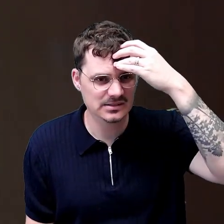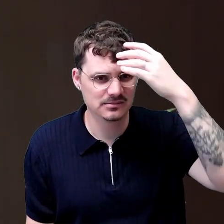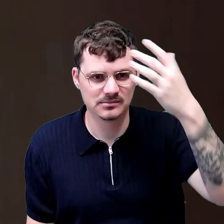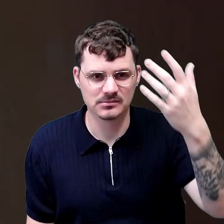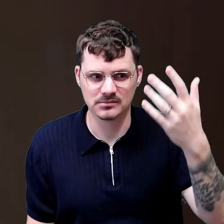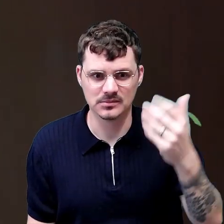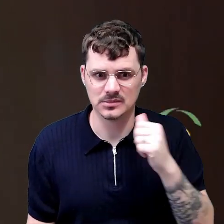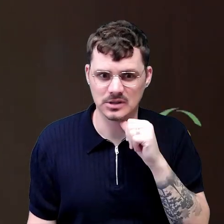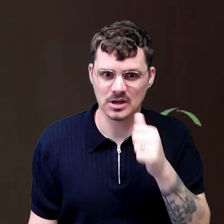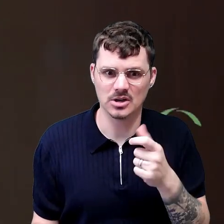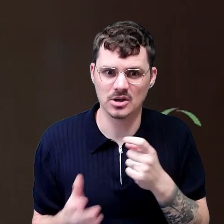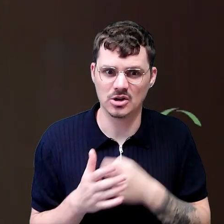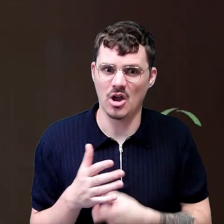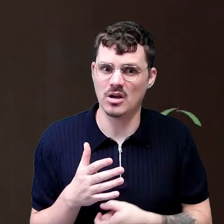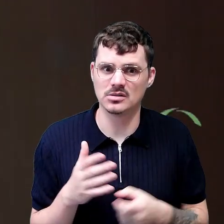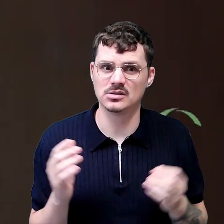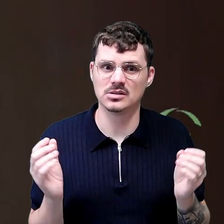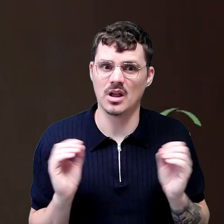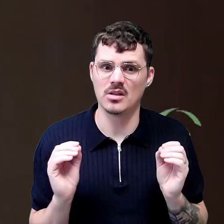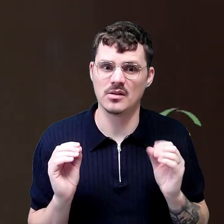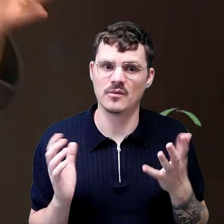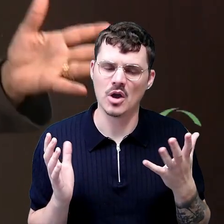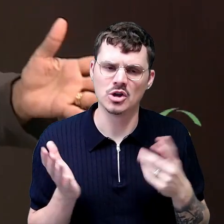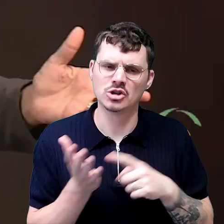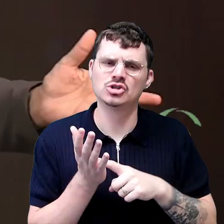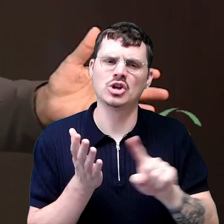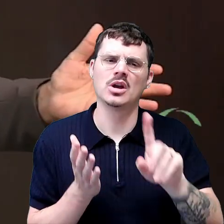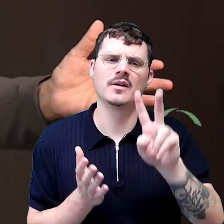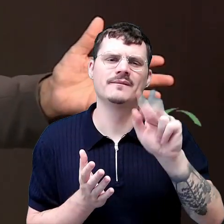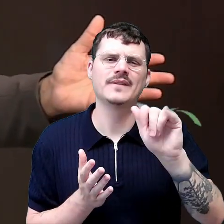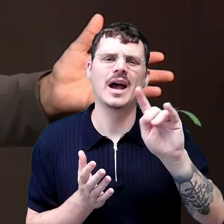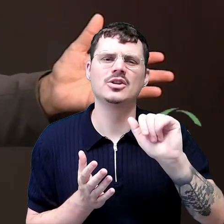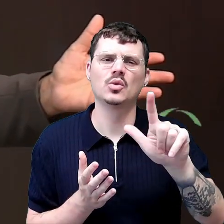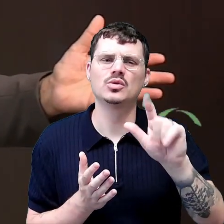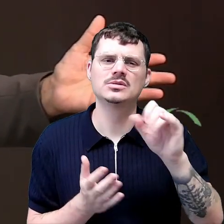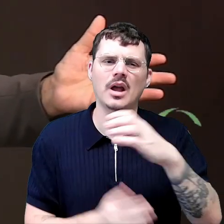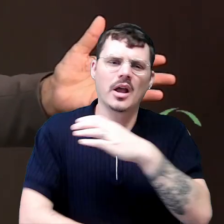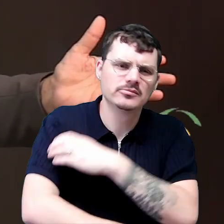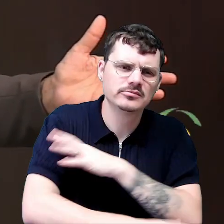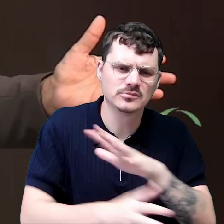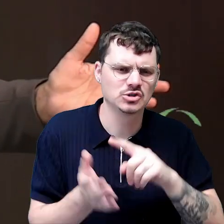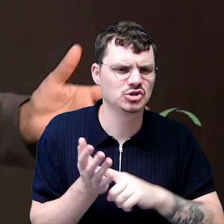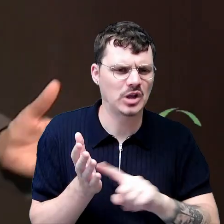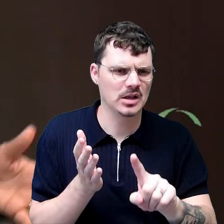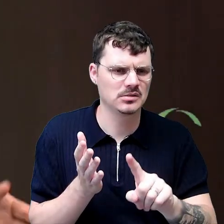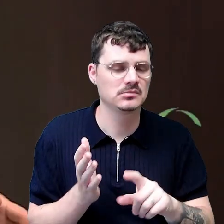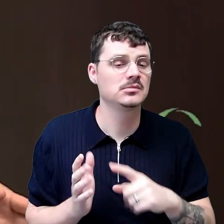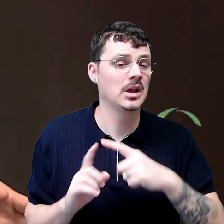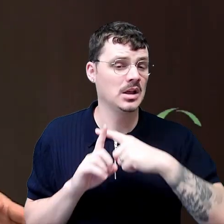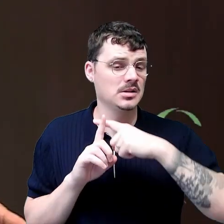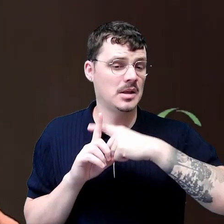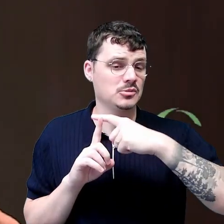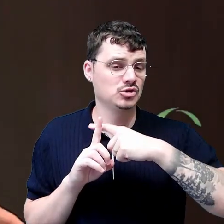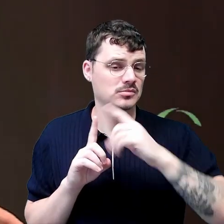Doesn't cost anything. Check her vital signs, right? Temperature's normal.